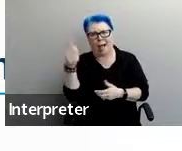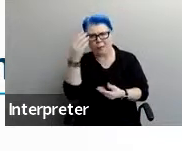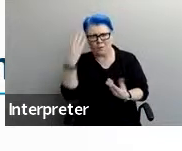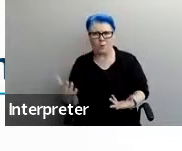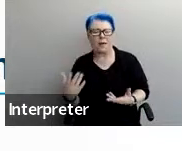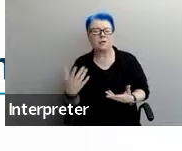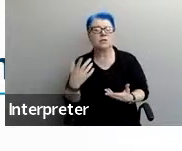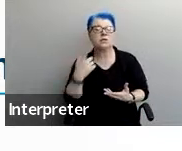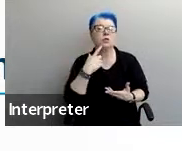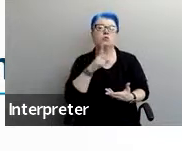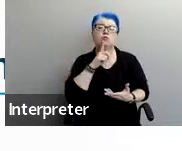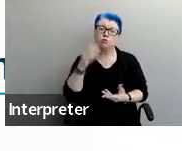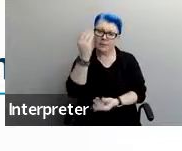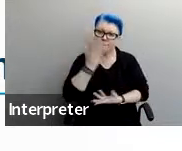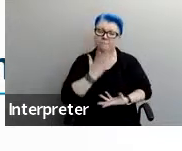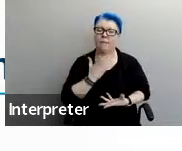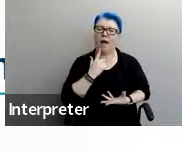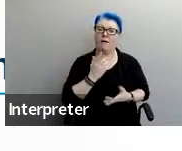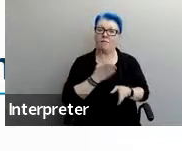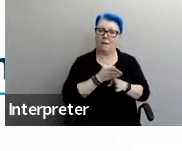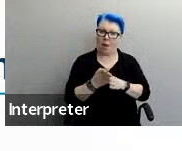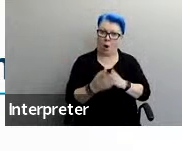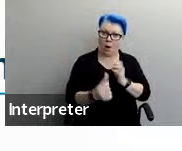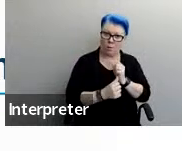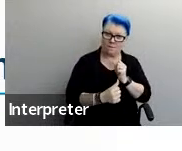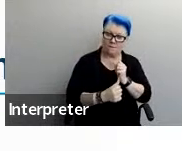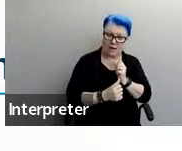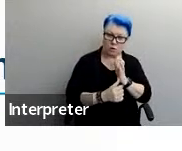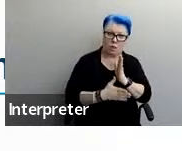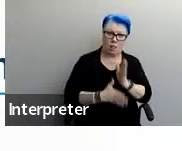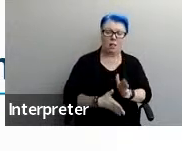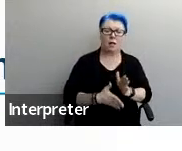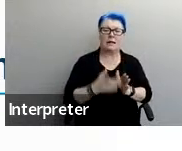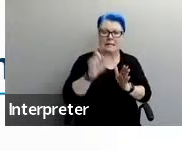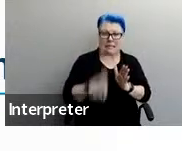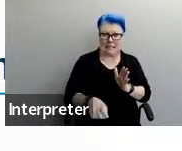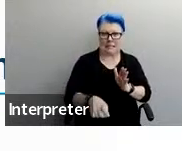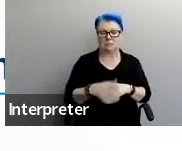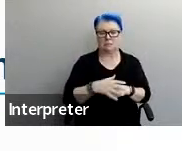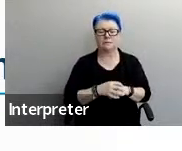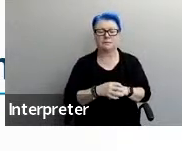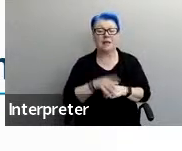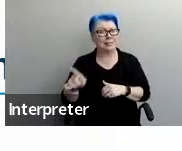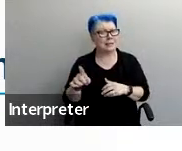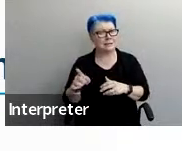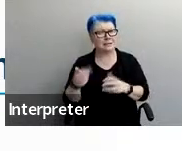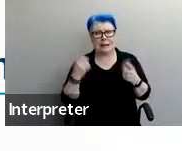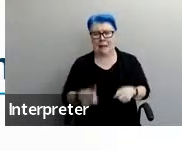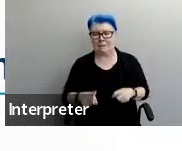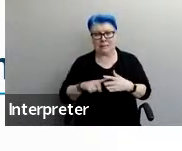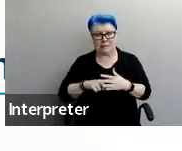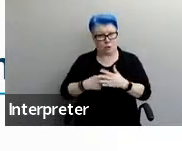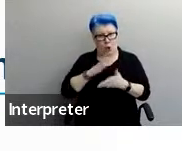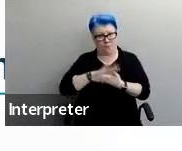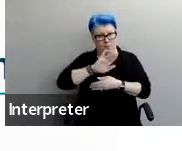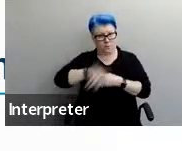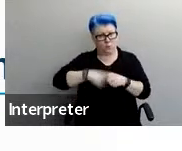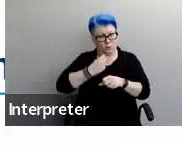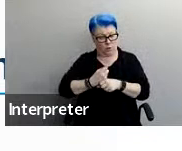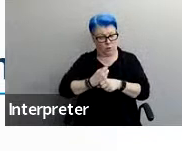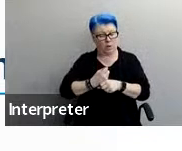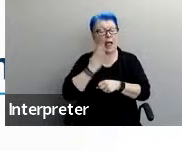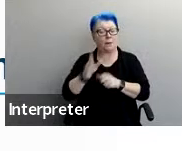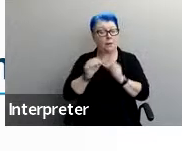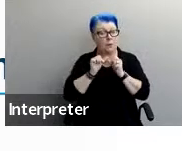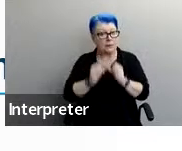the paraprofessional need. And this has been an ongoing conversation with many of our teams since the start of this school year, and we